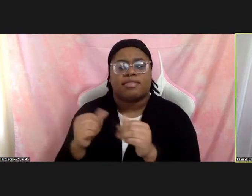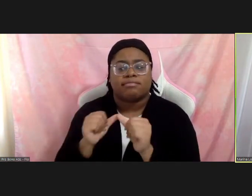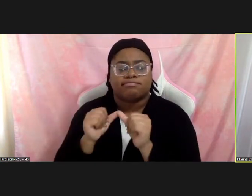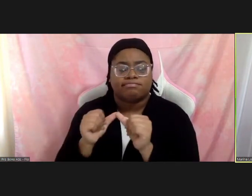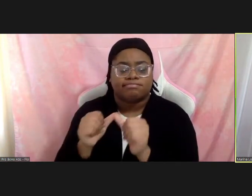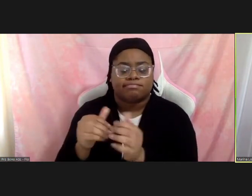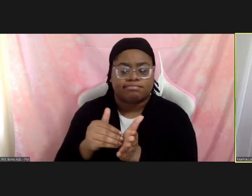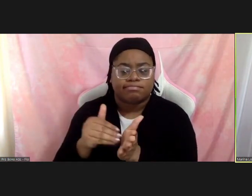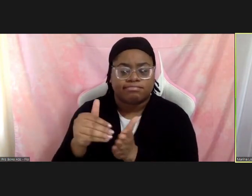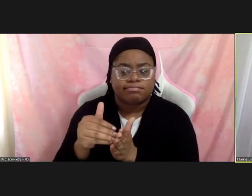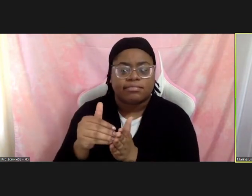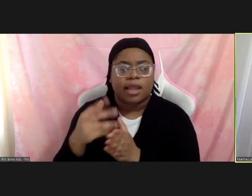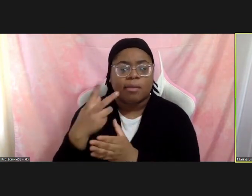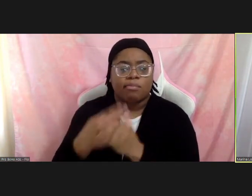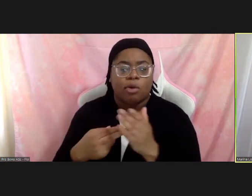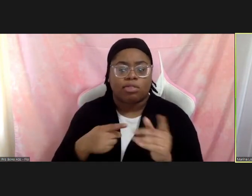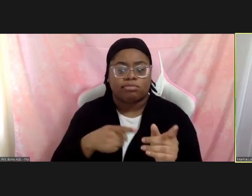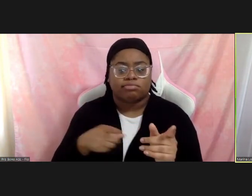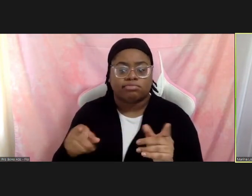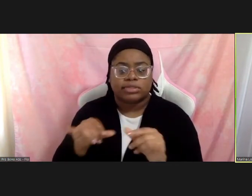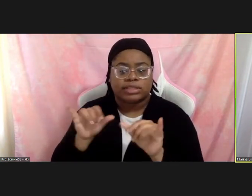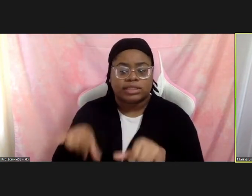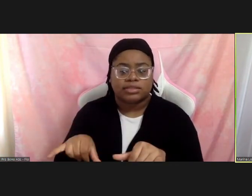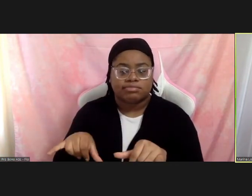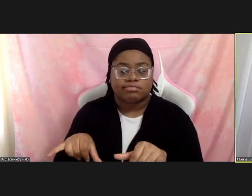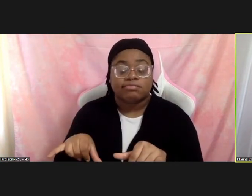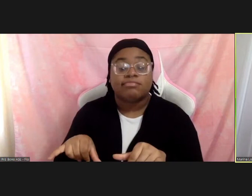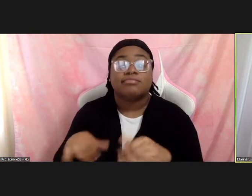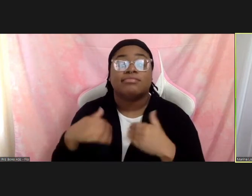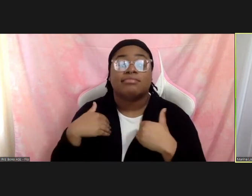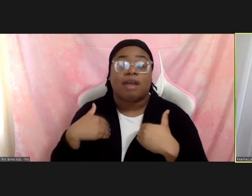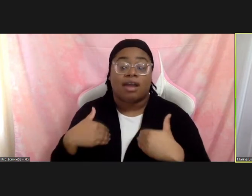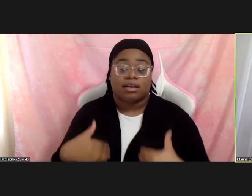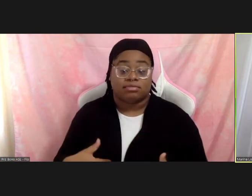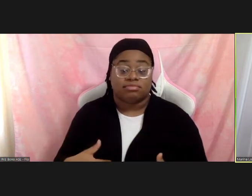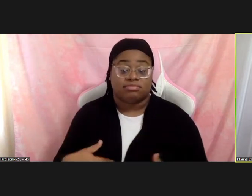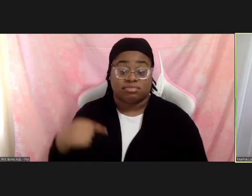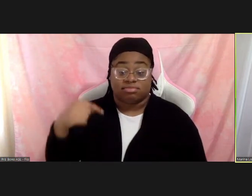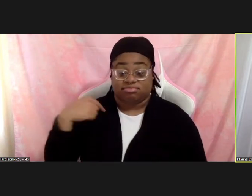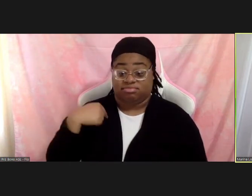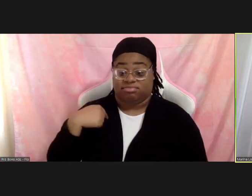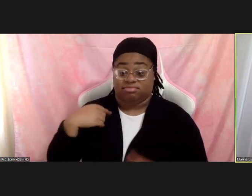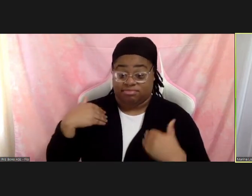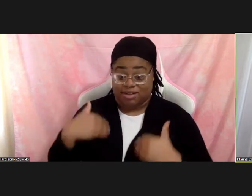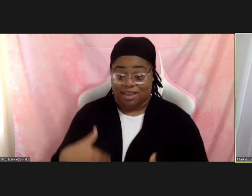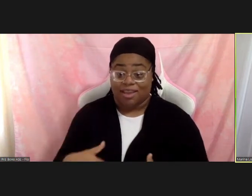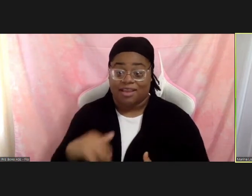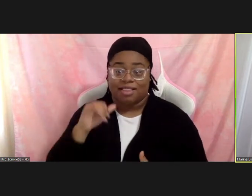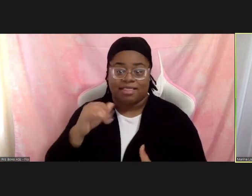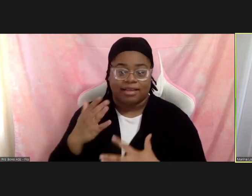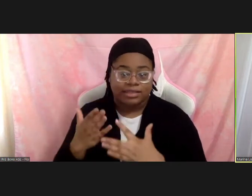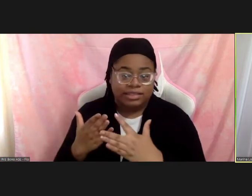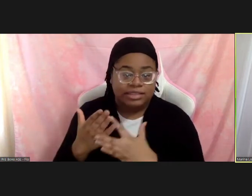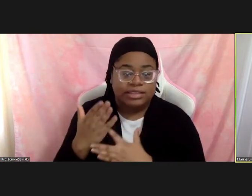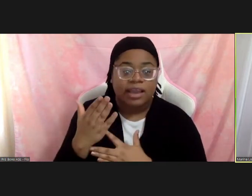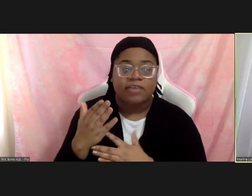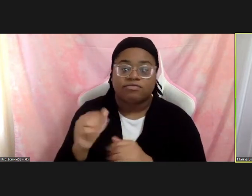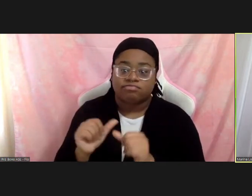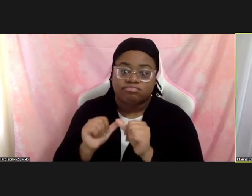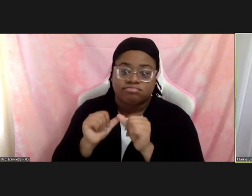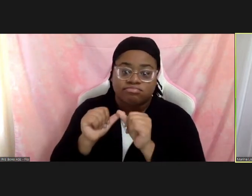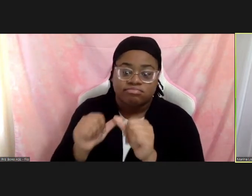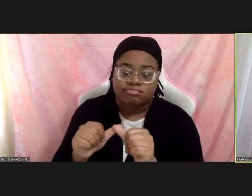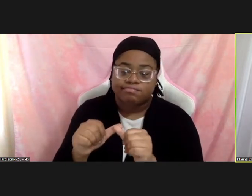both systems? It's our bodies, these bodies, that have navigated these systems of